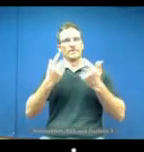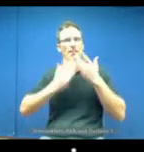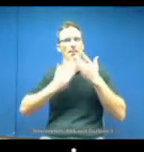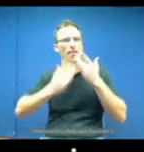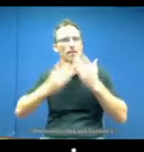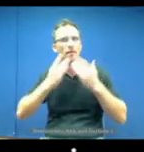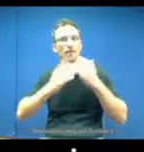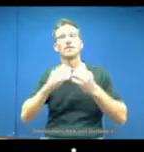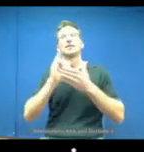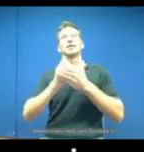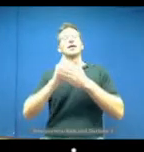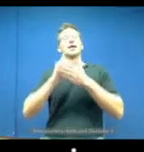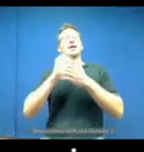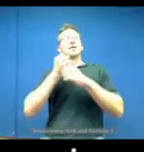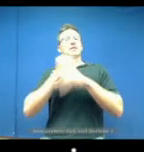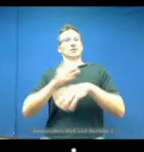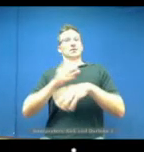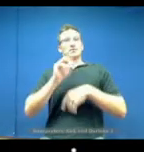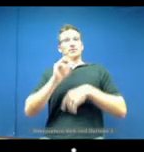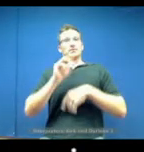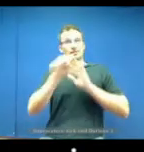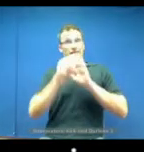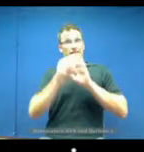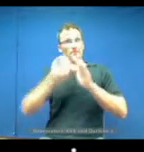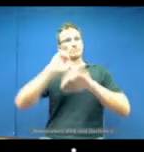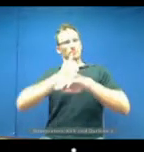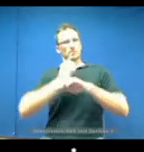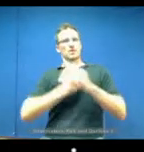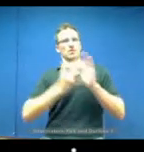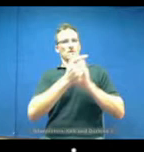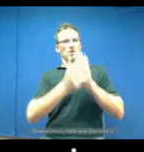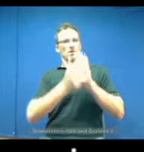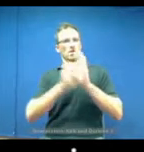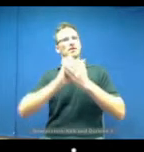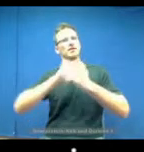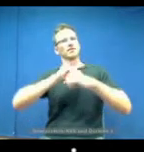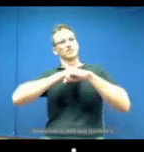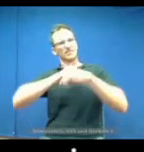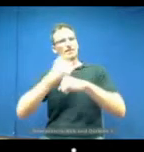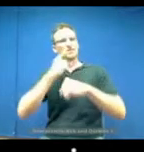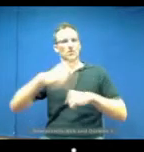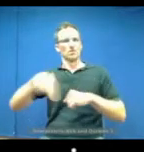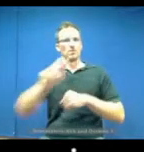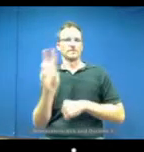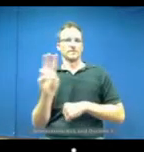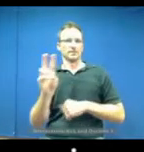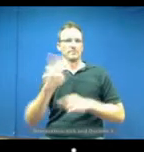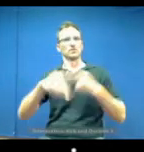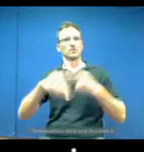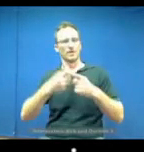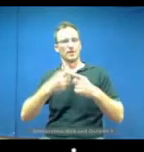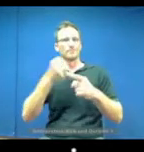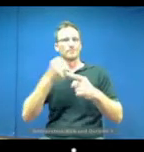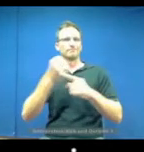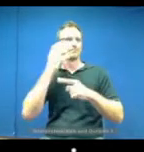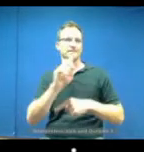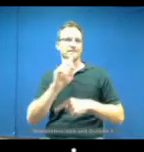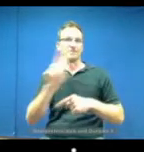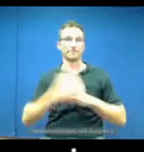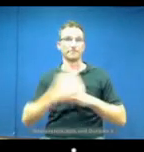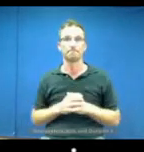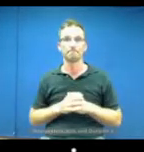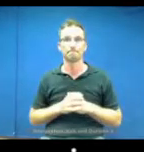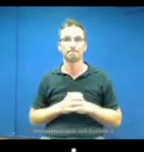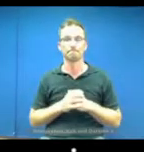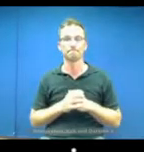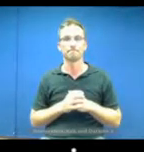General Assembly enacted our statutes, providing protections to victims of domestic violence.